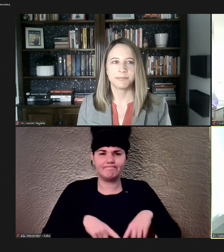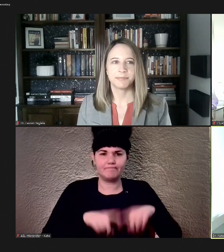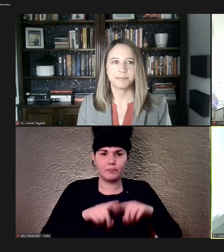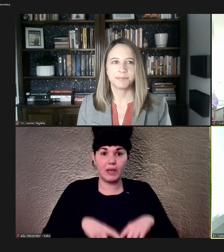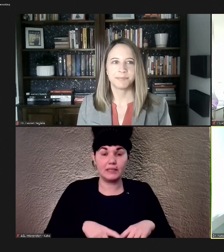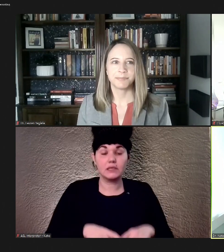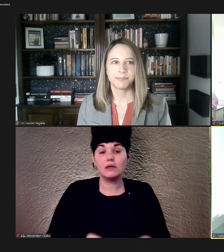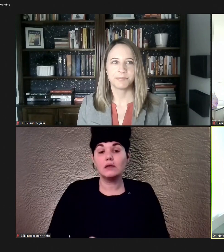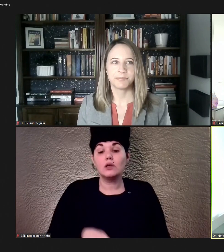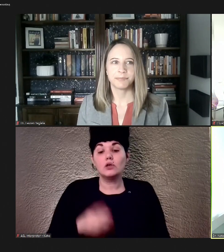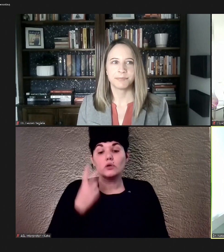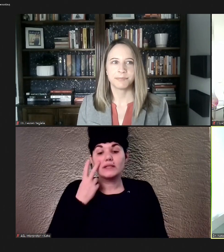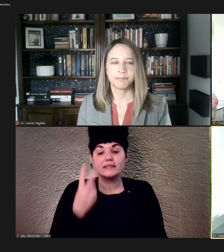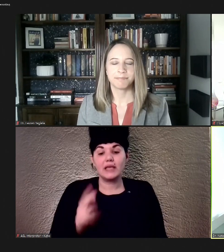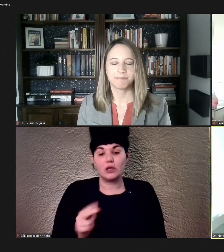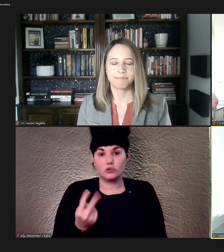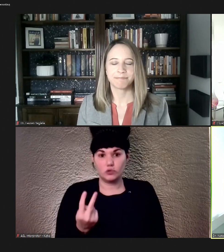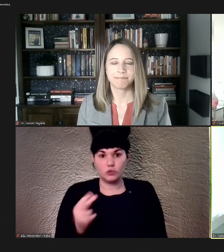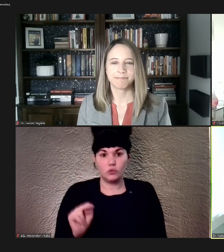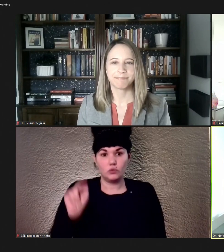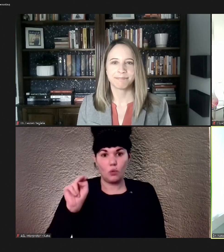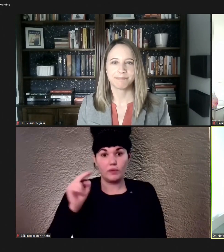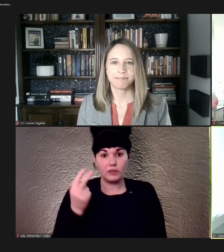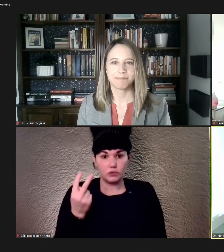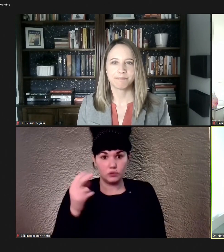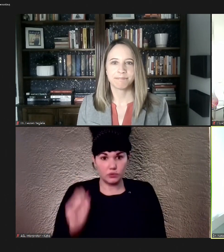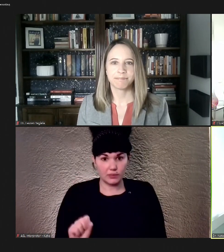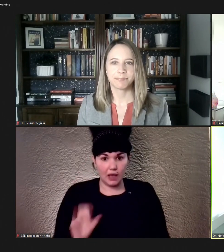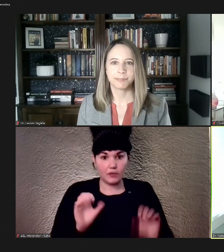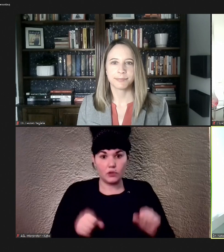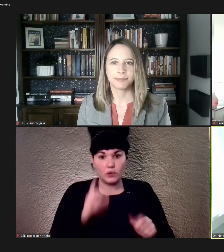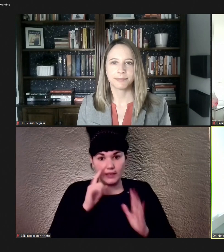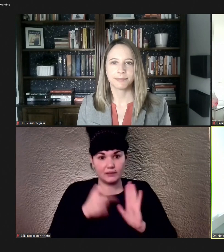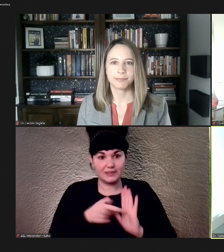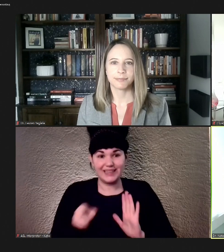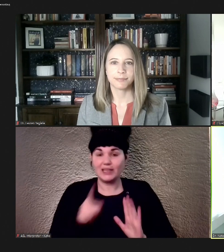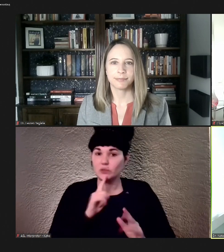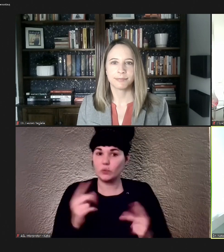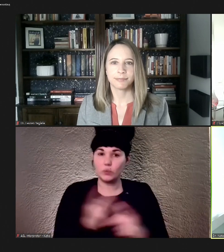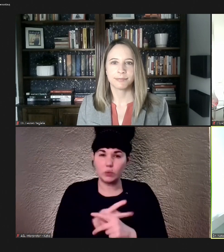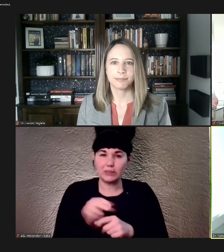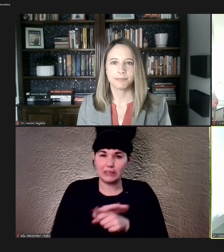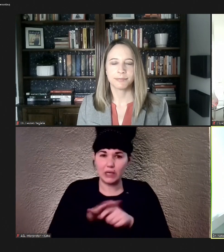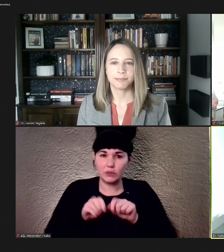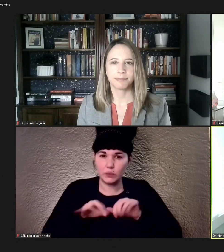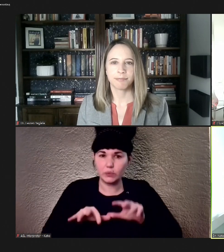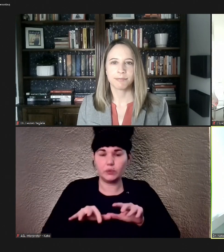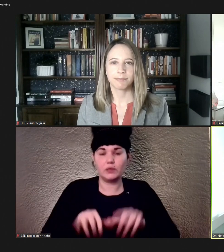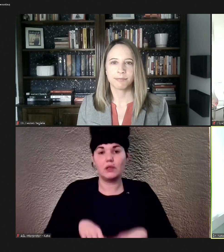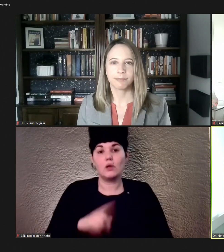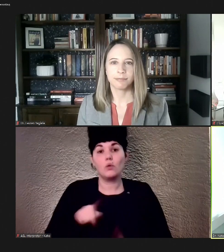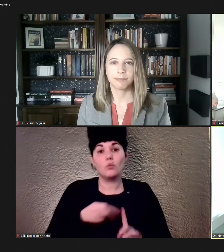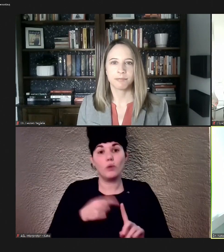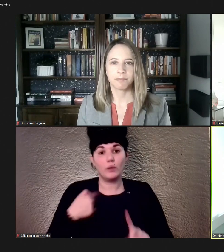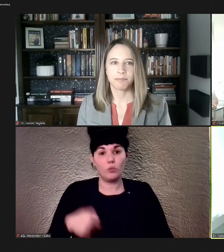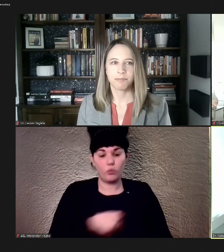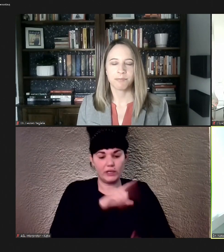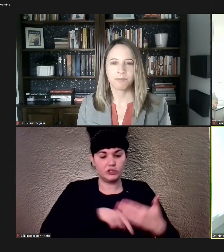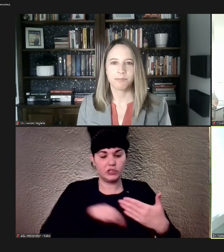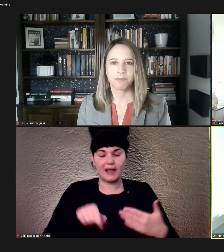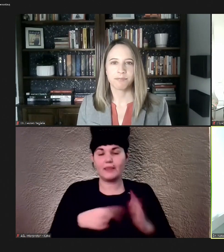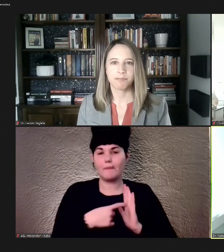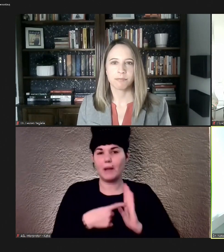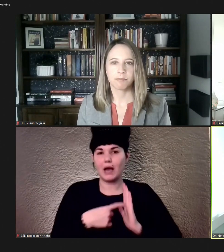probably has taken a greater foothold in those regions. When we look at modeling, that also tells us